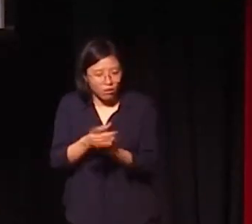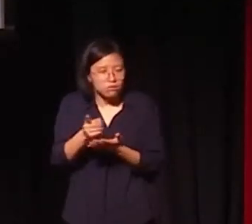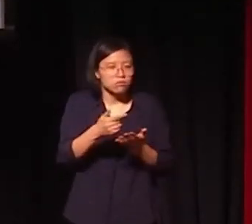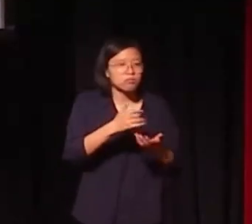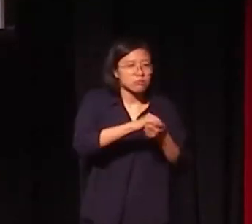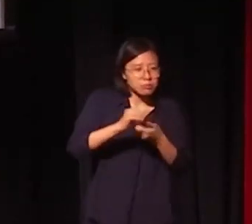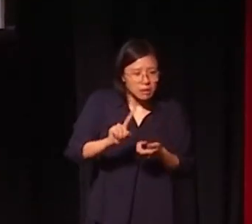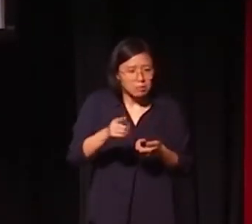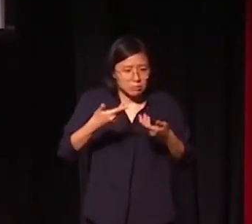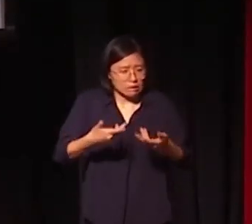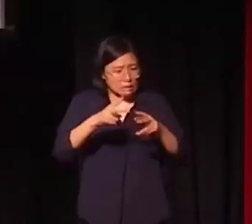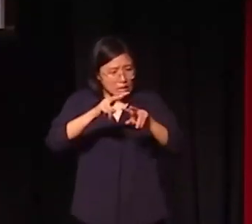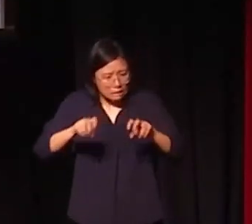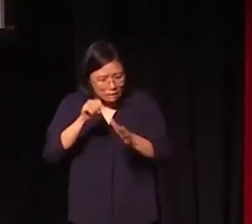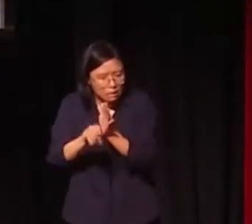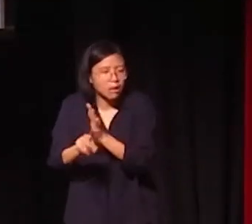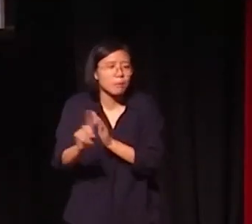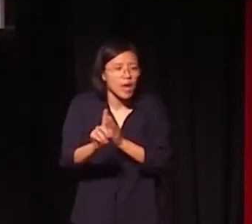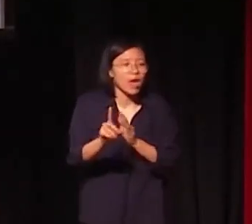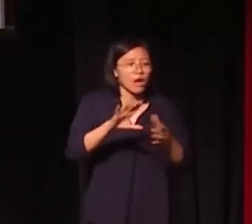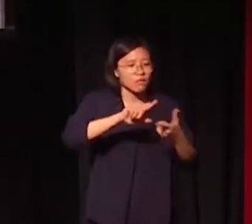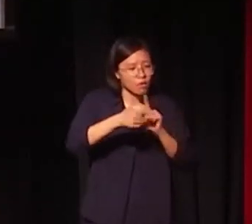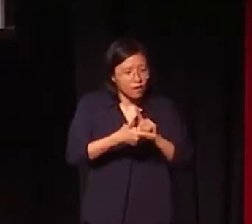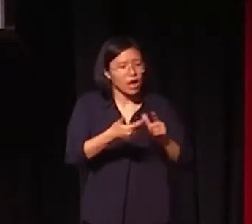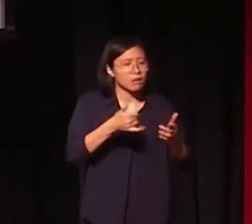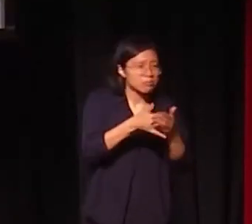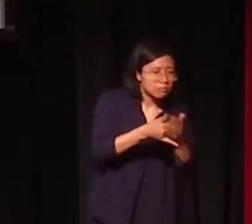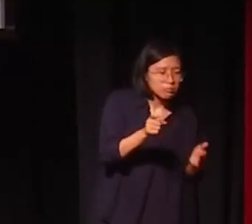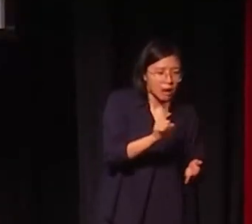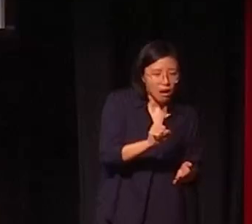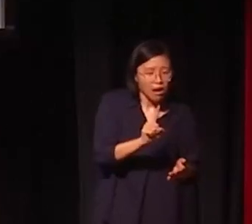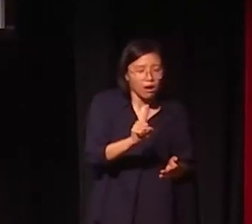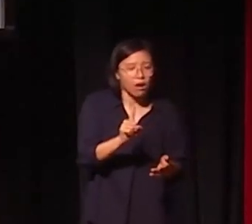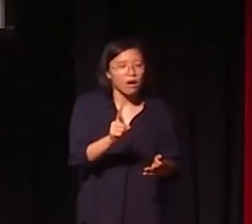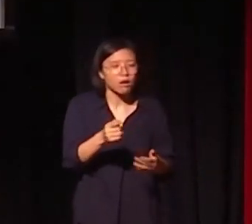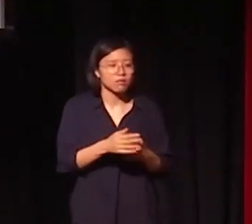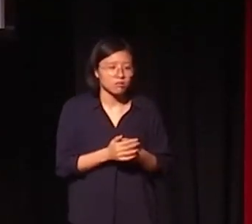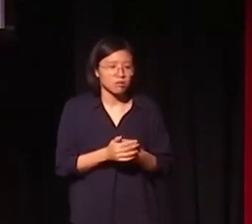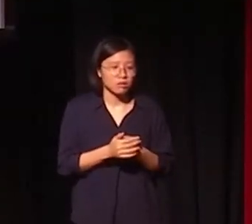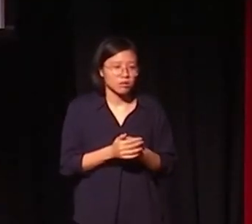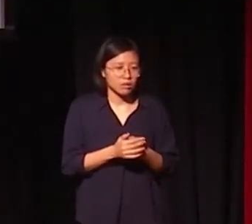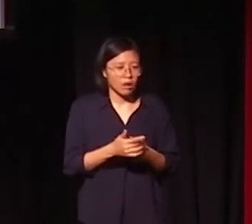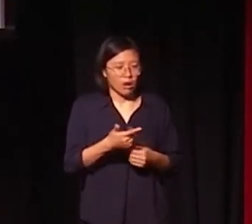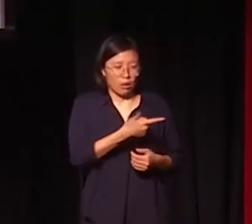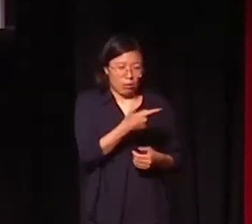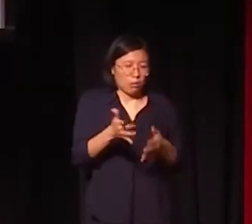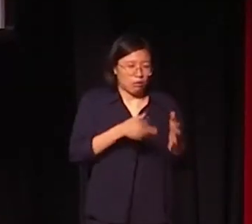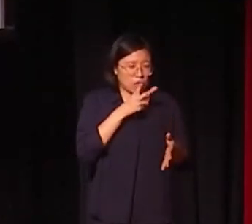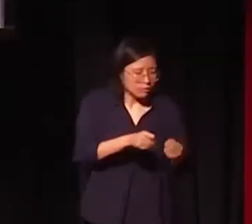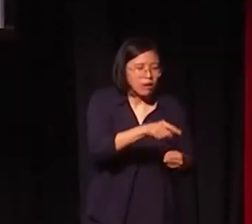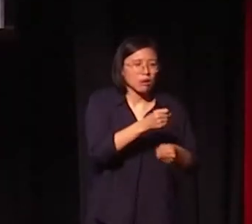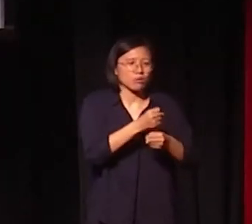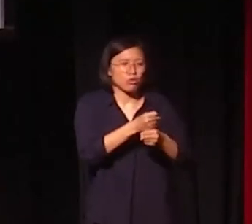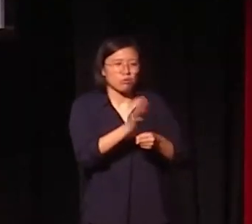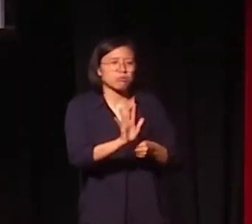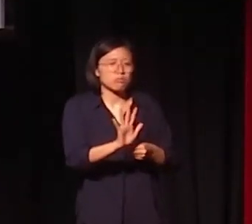are, and again, interpreters saying that they felt that they didn't want to do work in this area because it was too challenging,